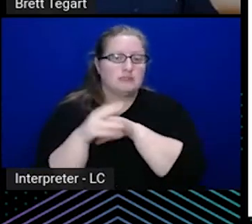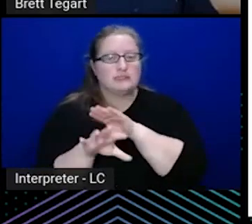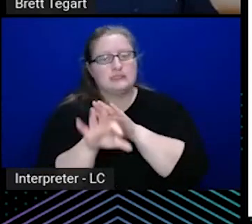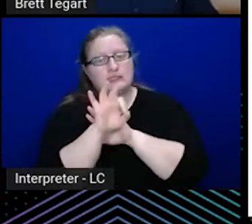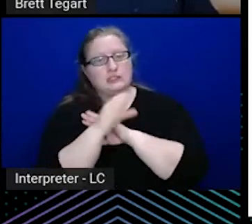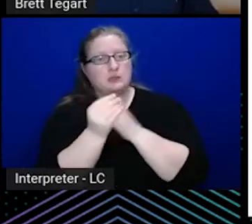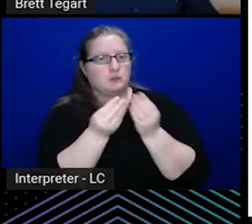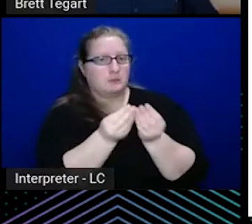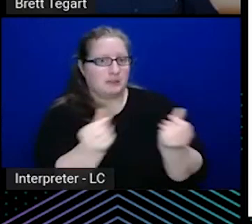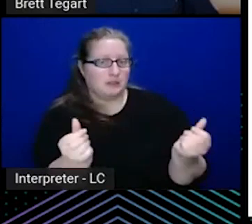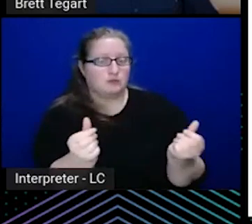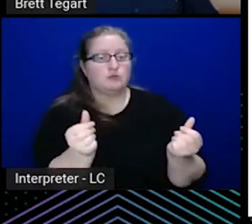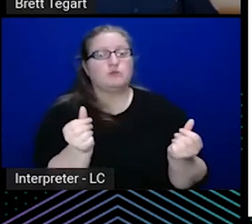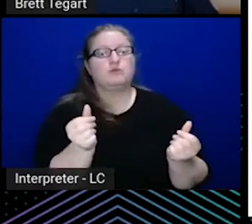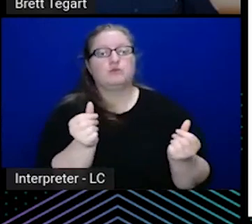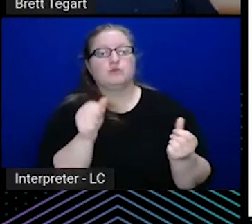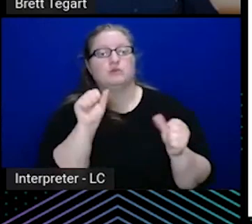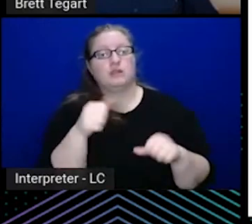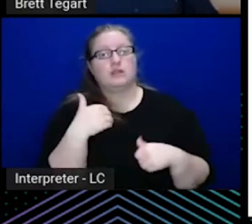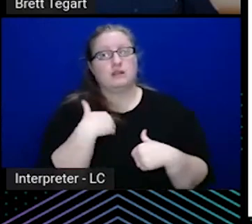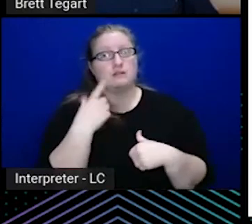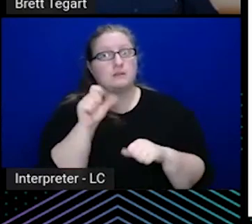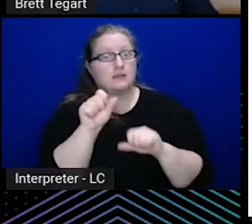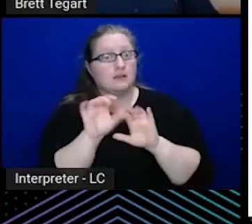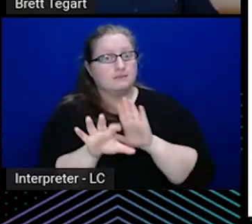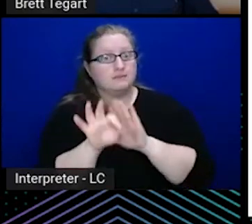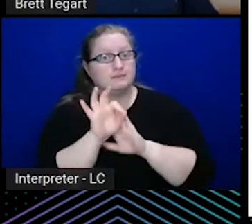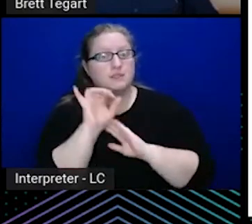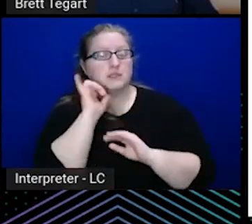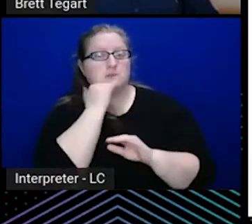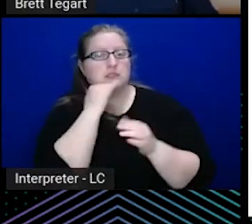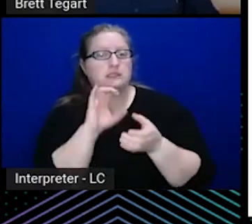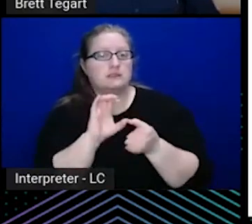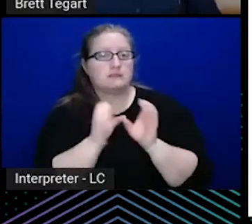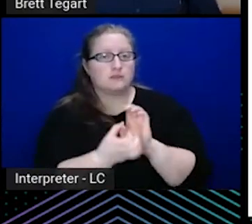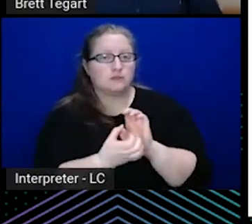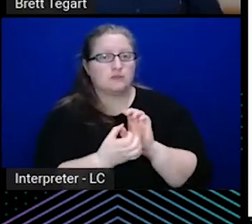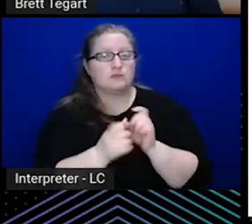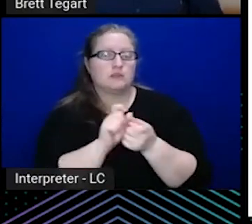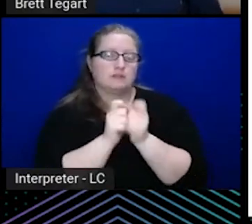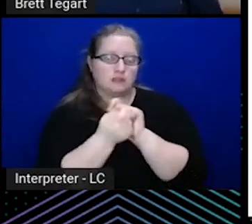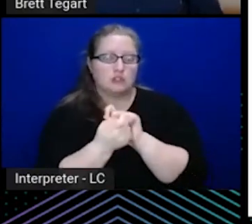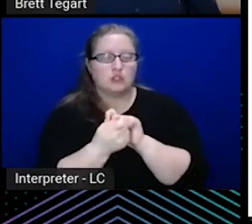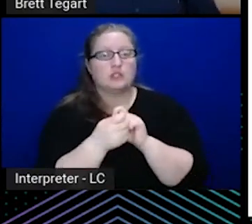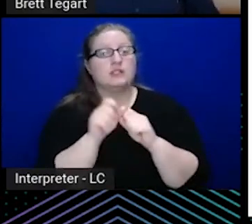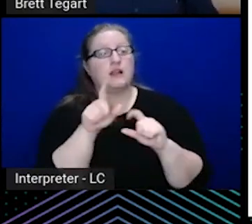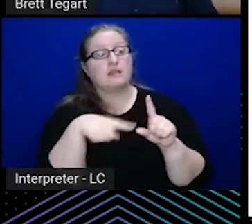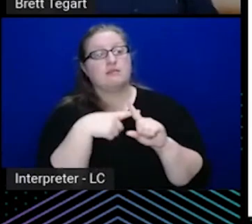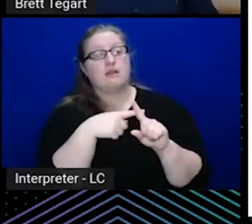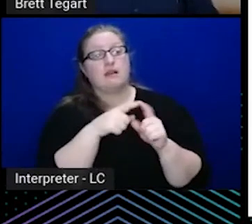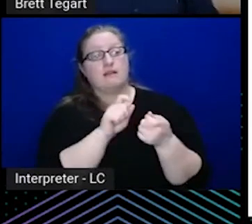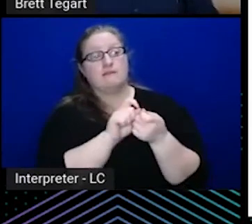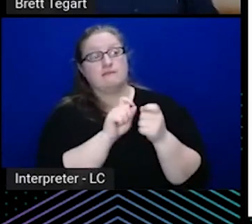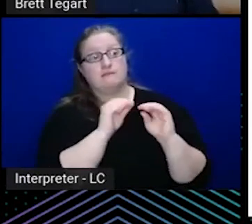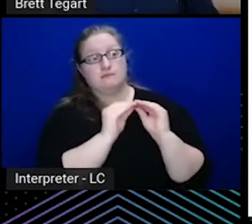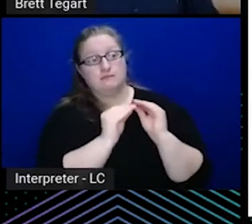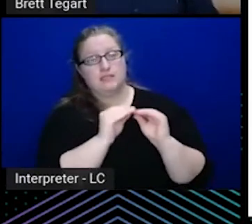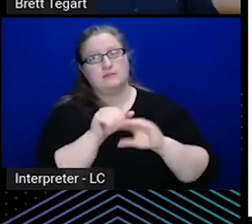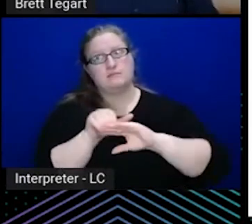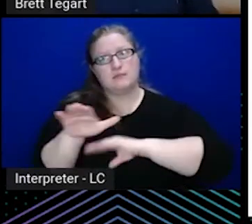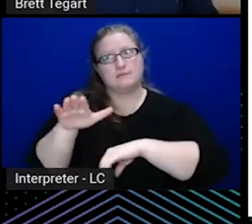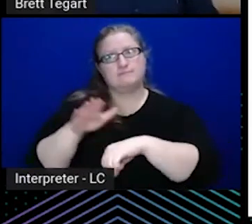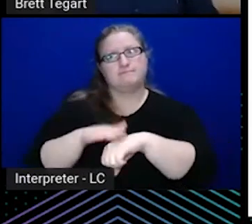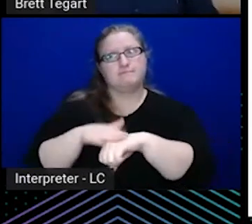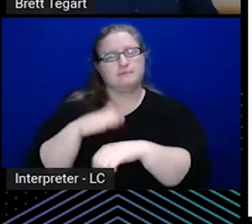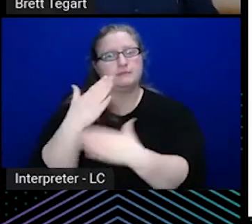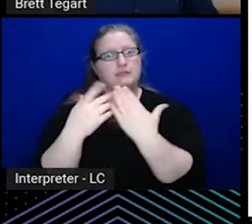you can have something that detects if something is misconfigured and fixes it, or sends an alert to somebody to fix it.